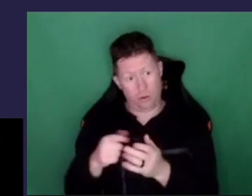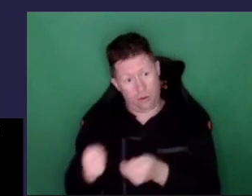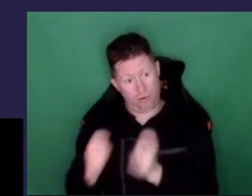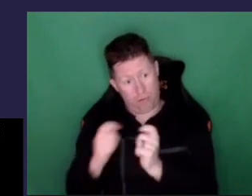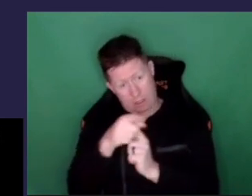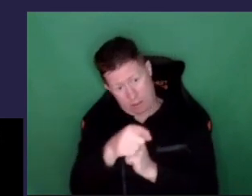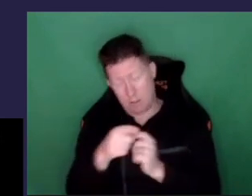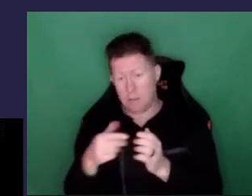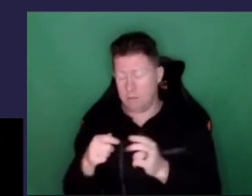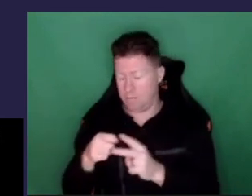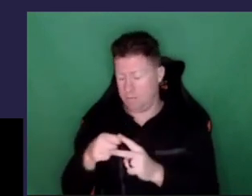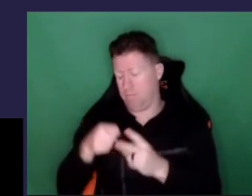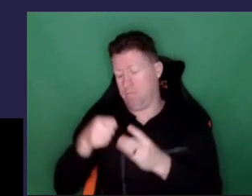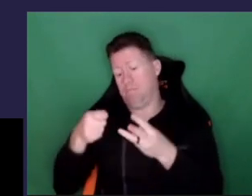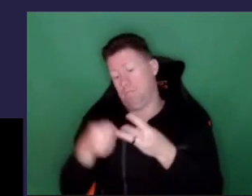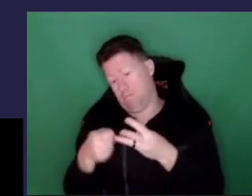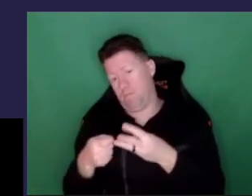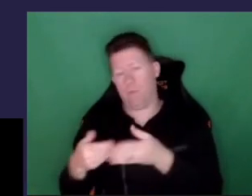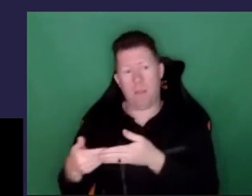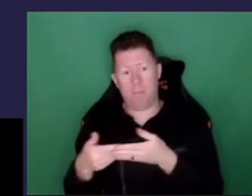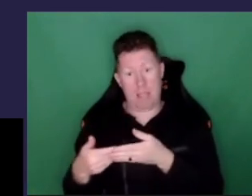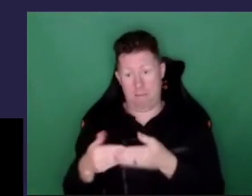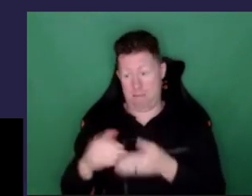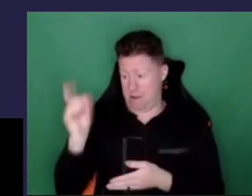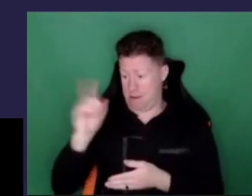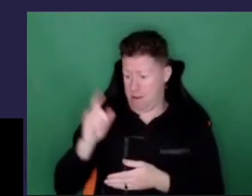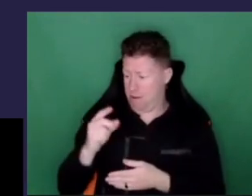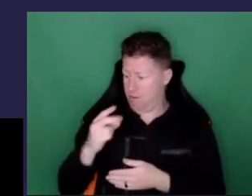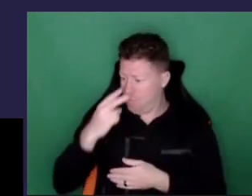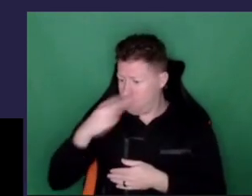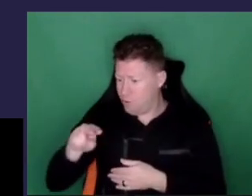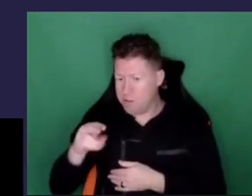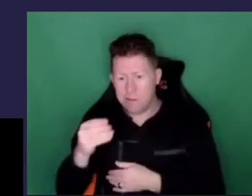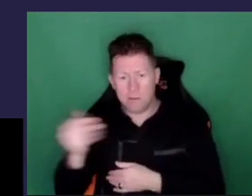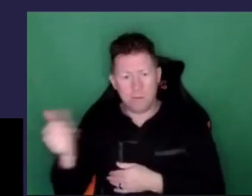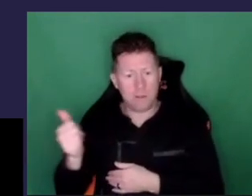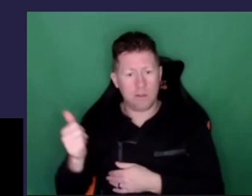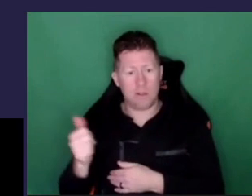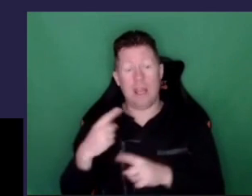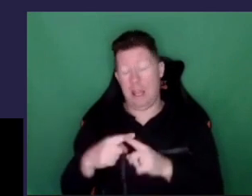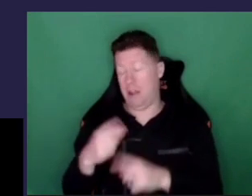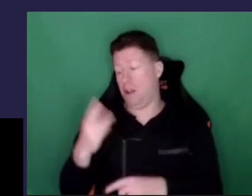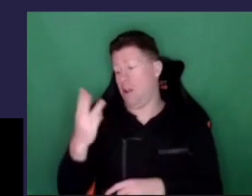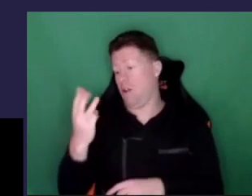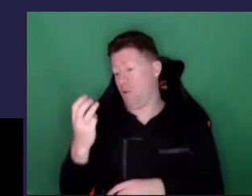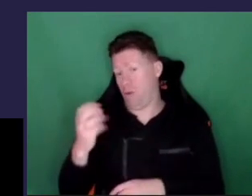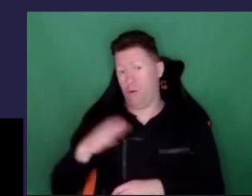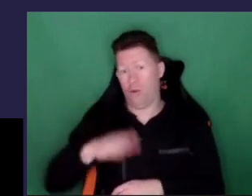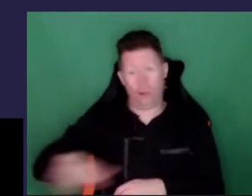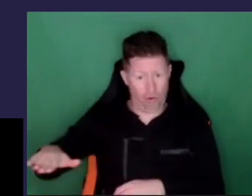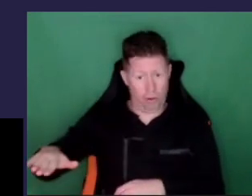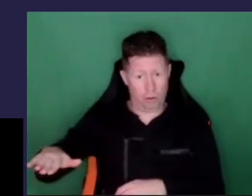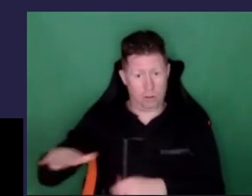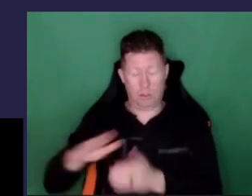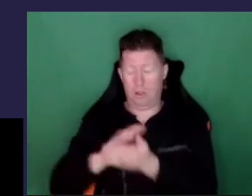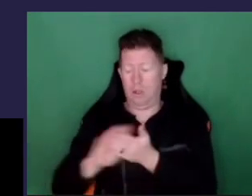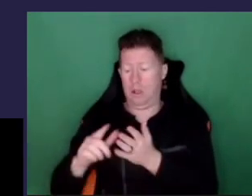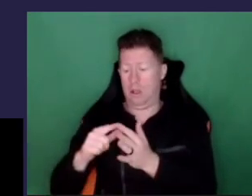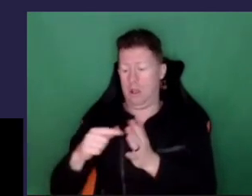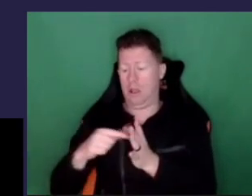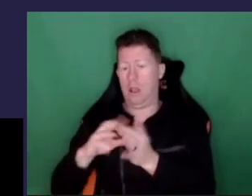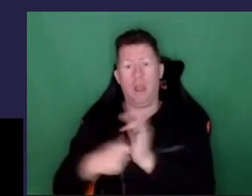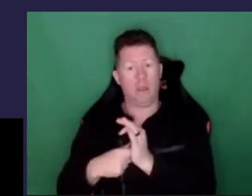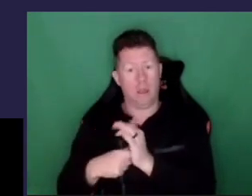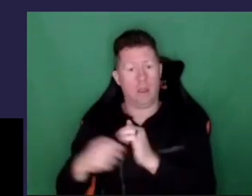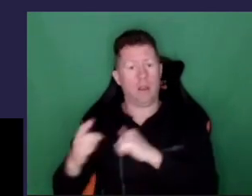girl who's now in her late 20s and 3 other children. Heather has married and